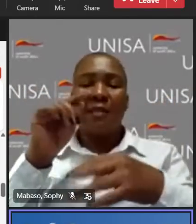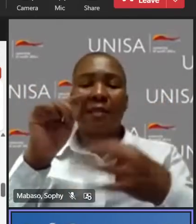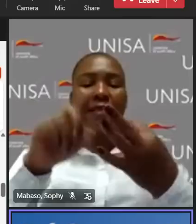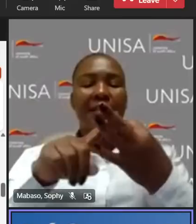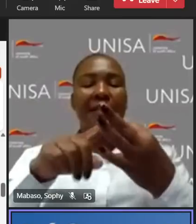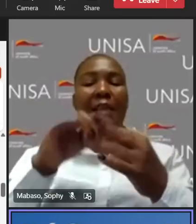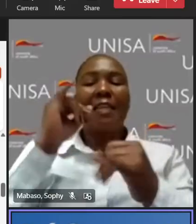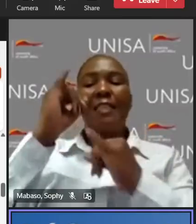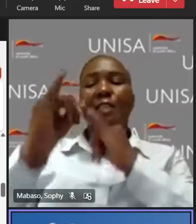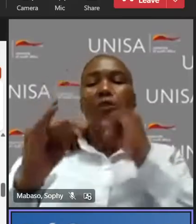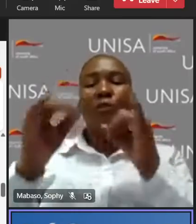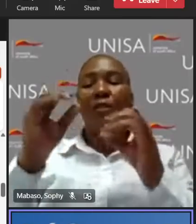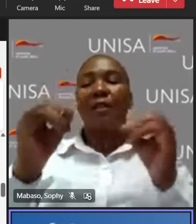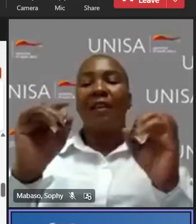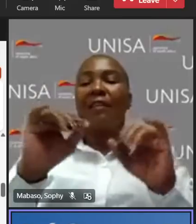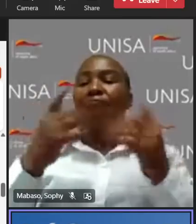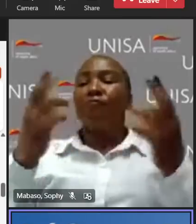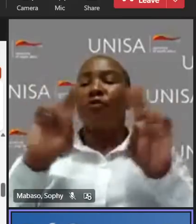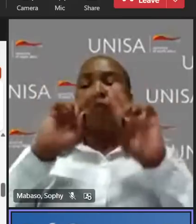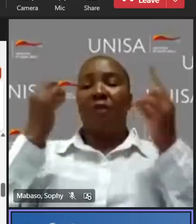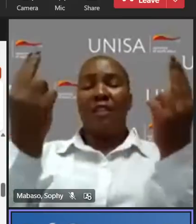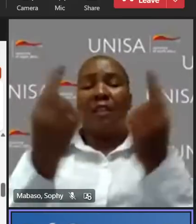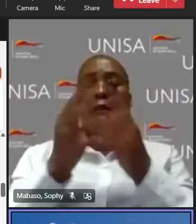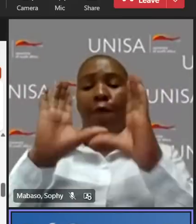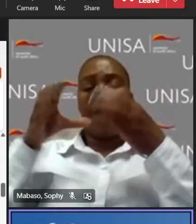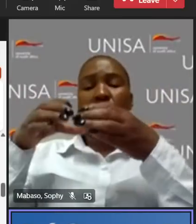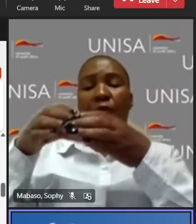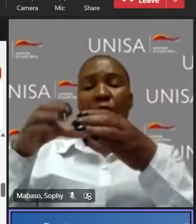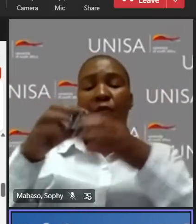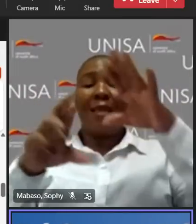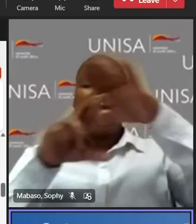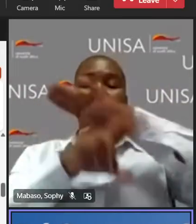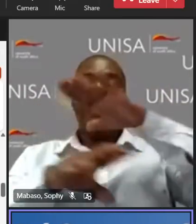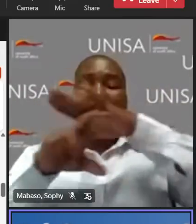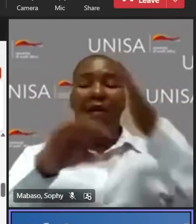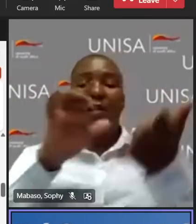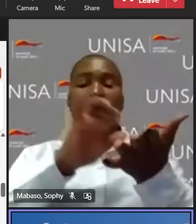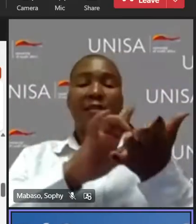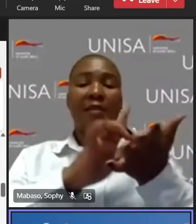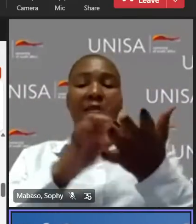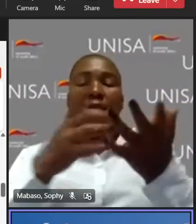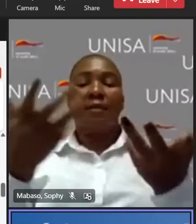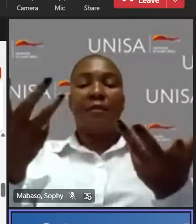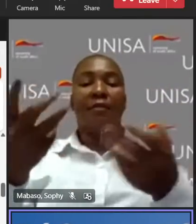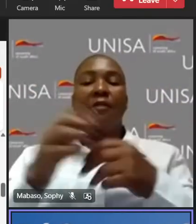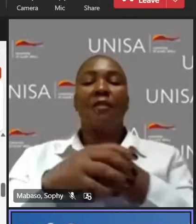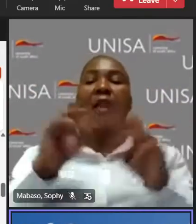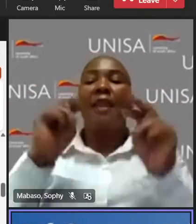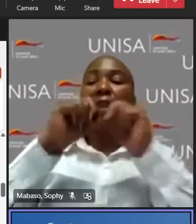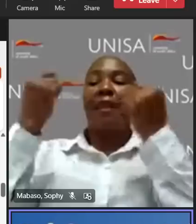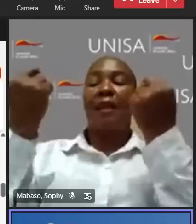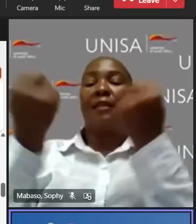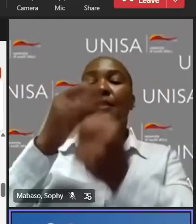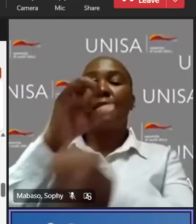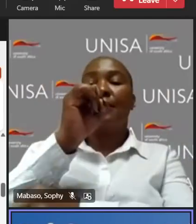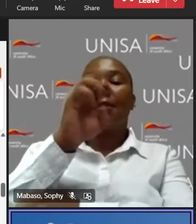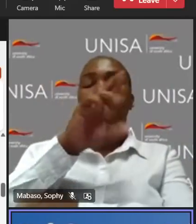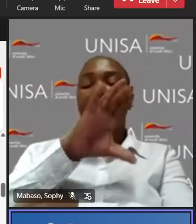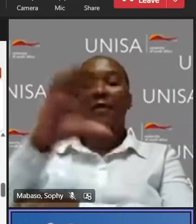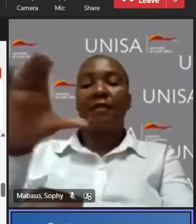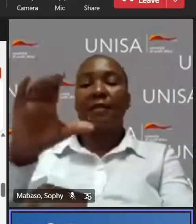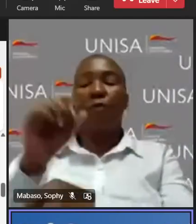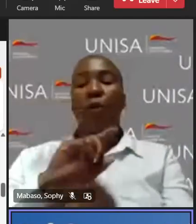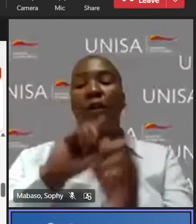institutional forum, and also in regional centers. But our national SLC will